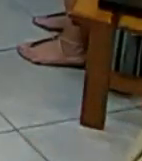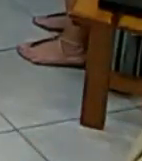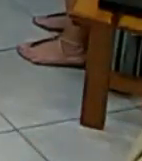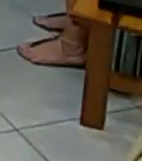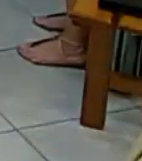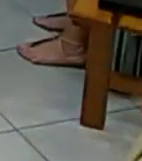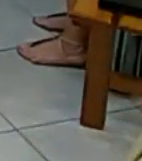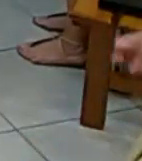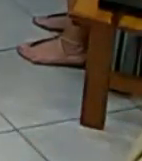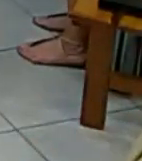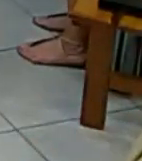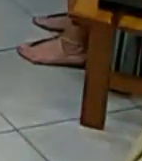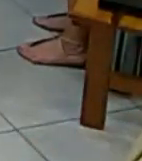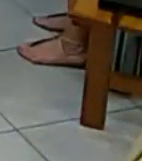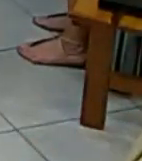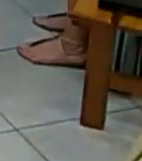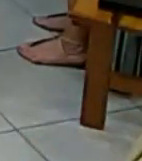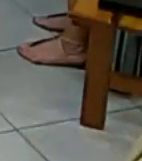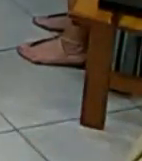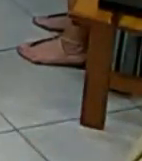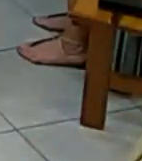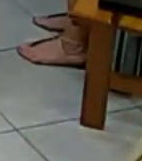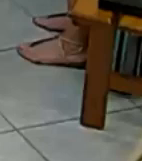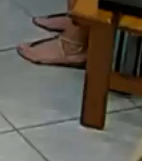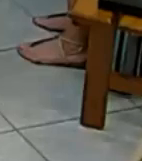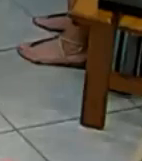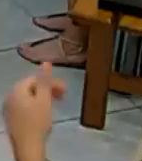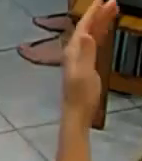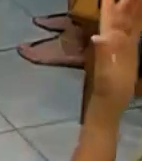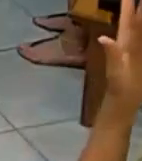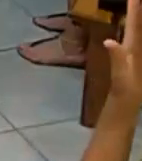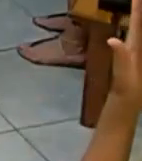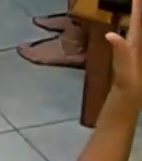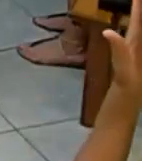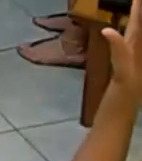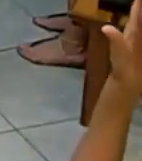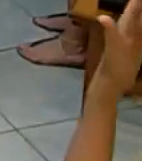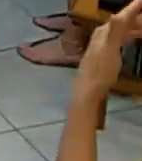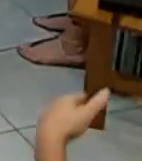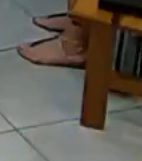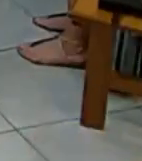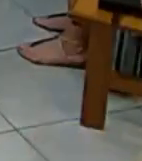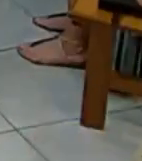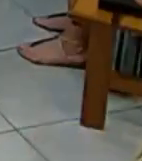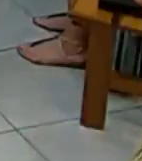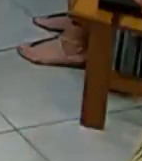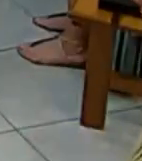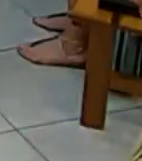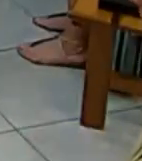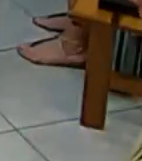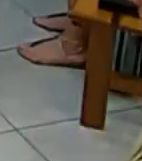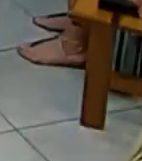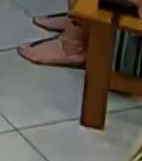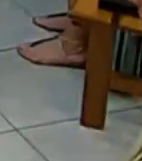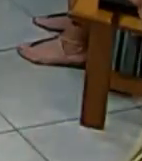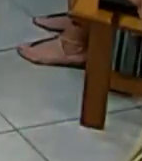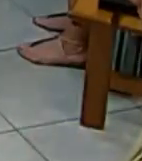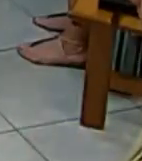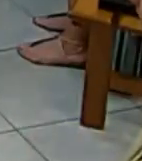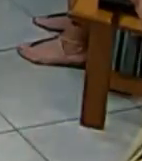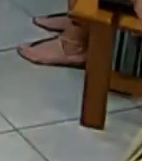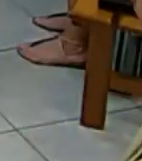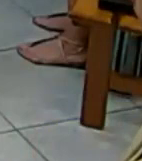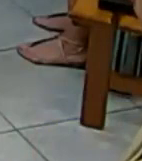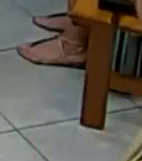The growth of our children. Not only the physical growth, intellectual, but also the spiritual